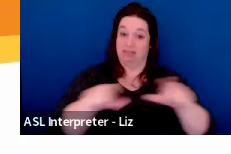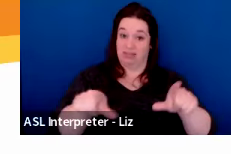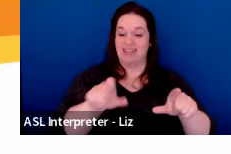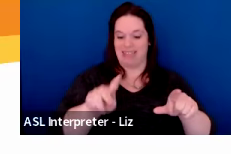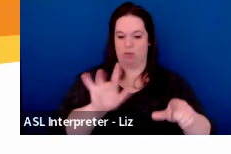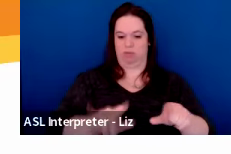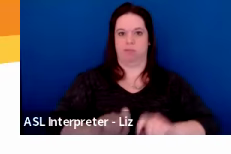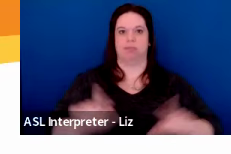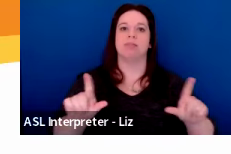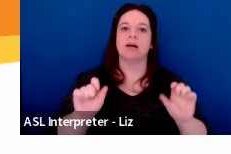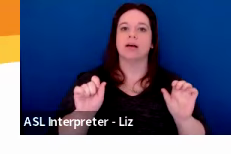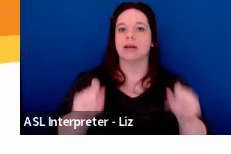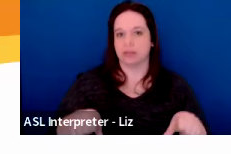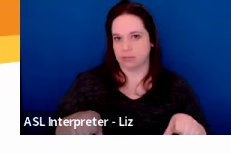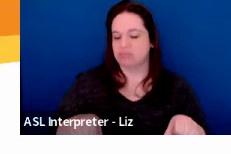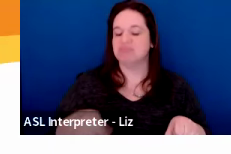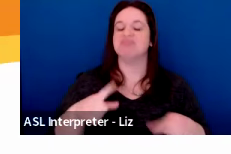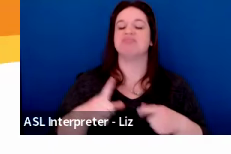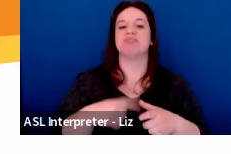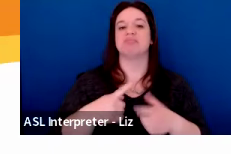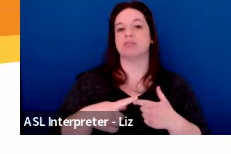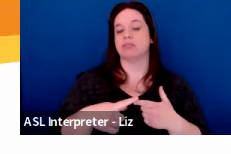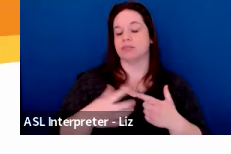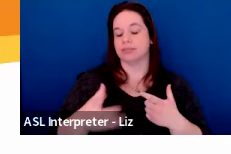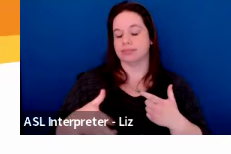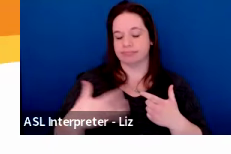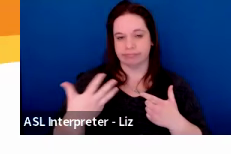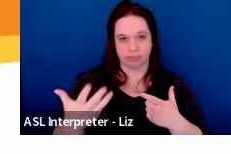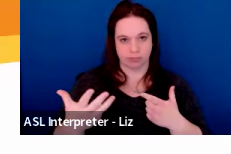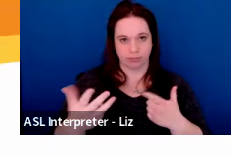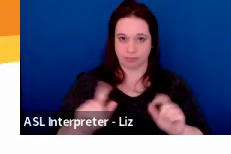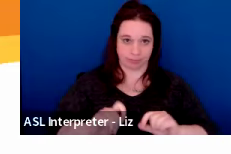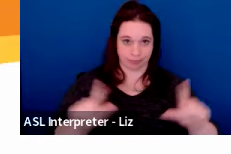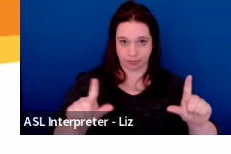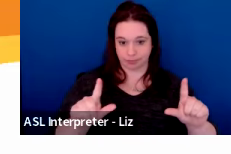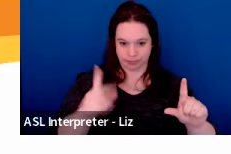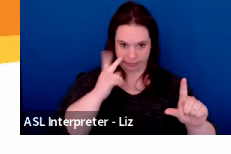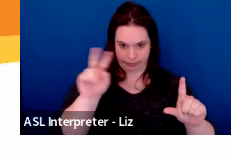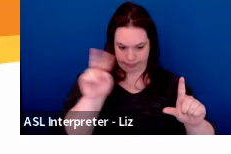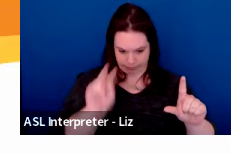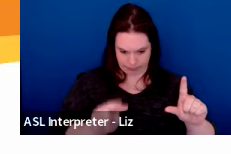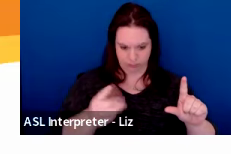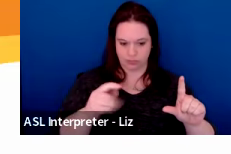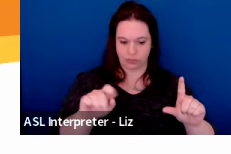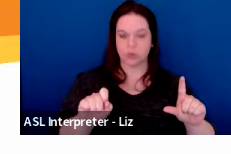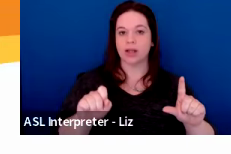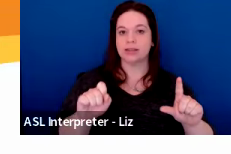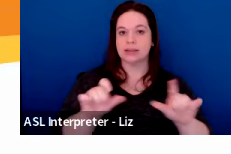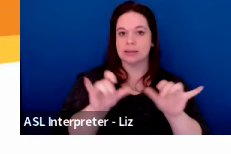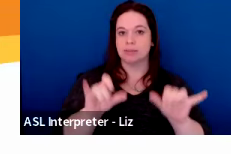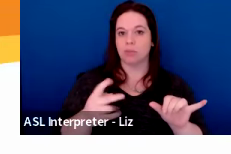become available to go into the grants portal. We ask you that you add